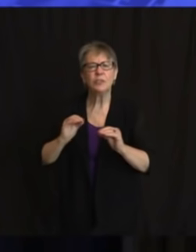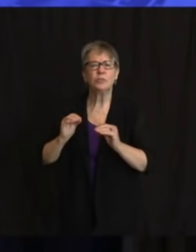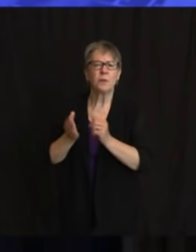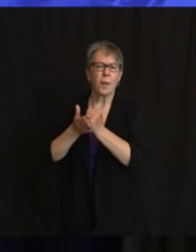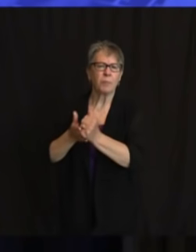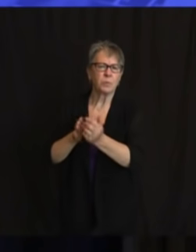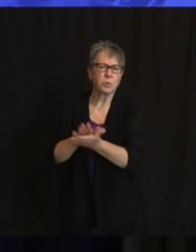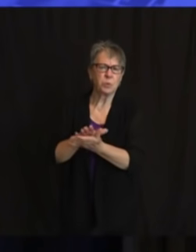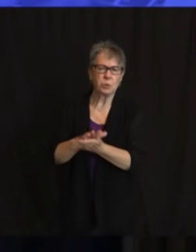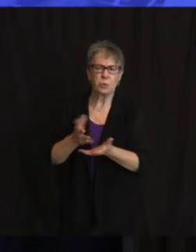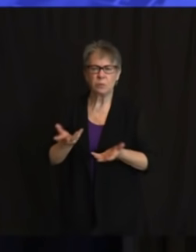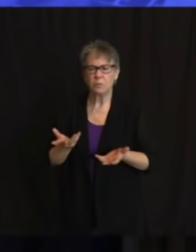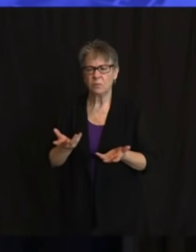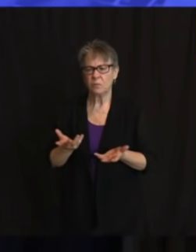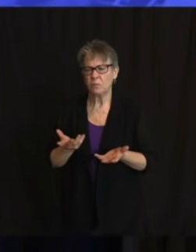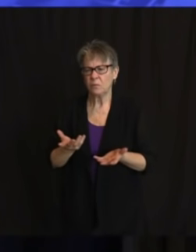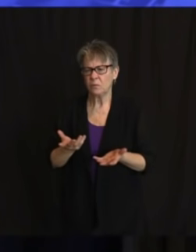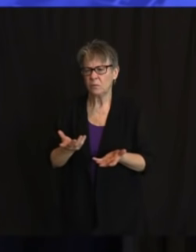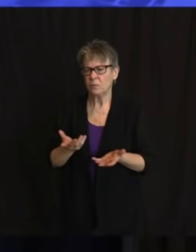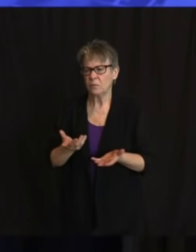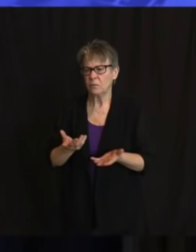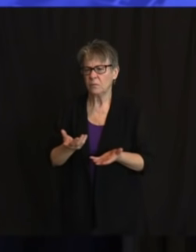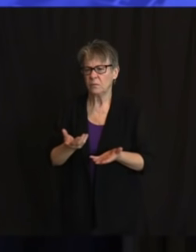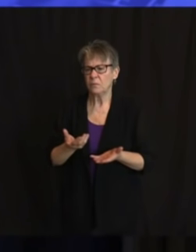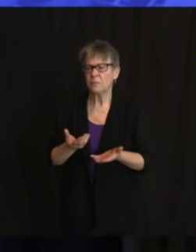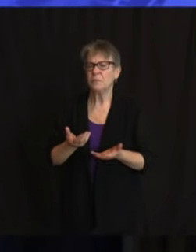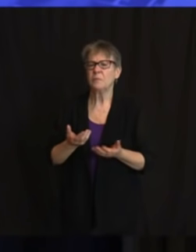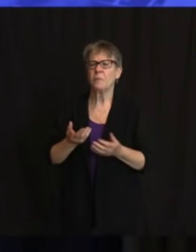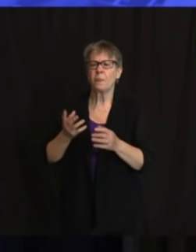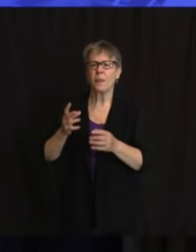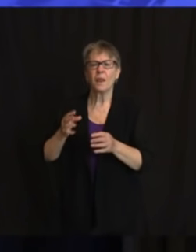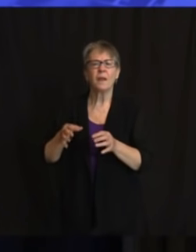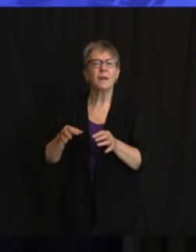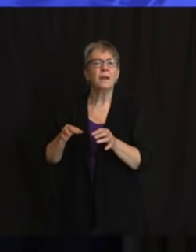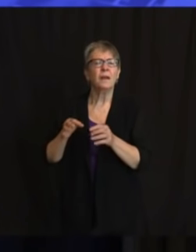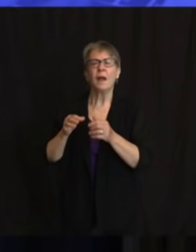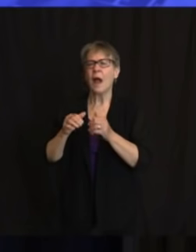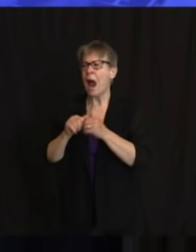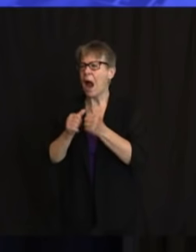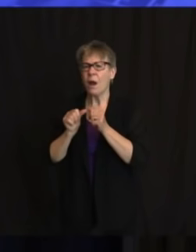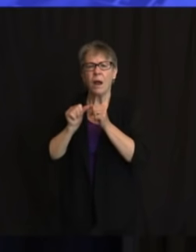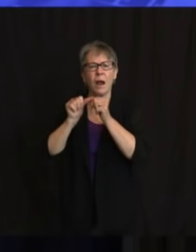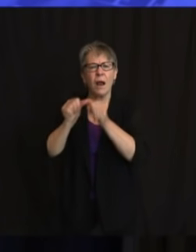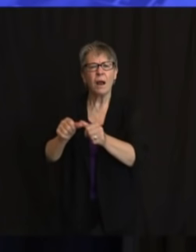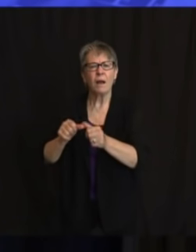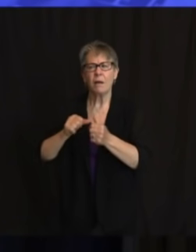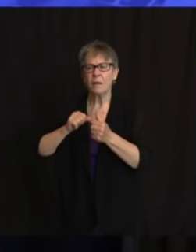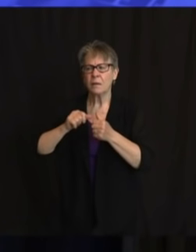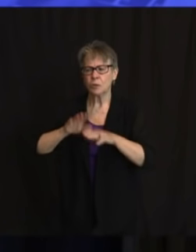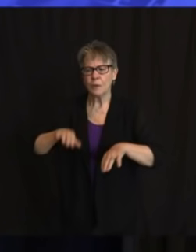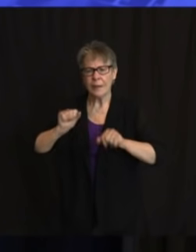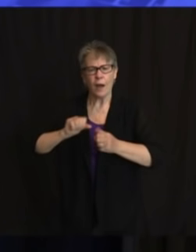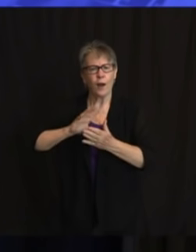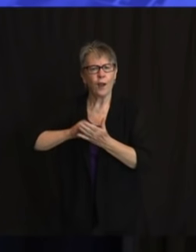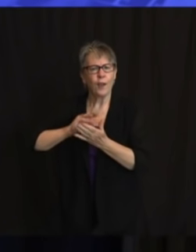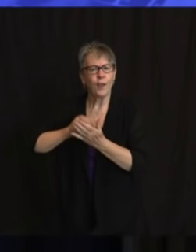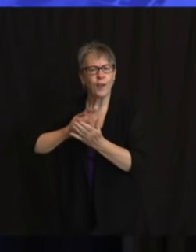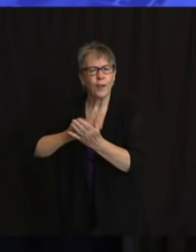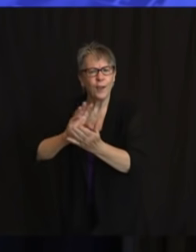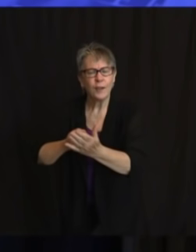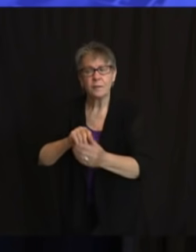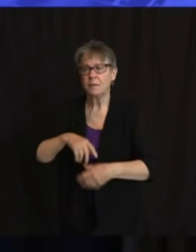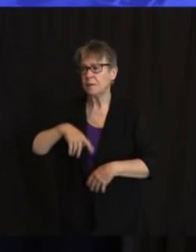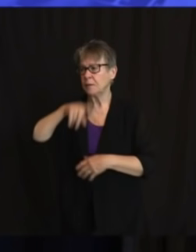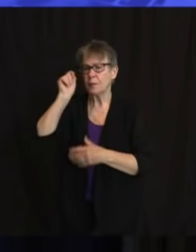reopening schools, including summer learning, conditions for learning, so talking about the safety, leadership and planning, and policy and funding. So those are the